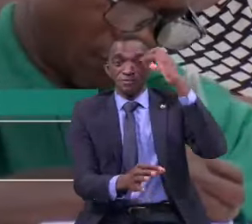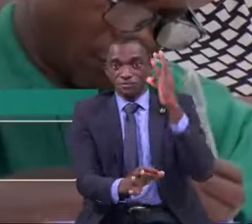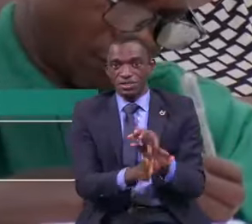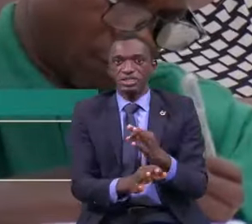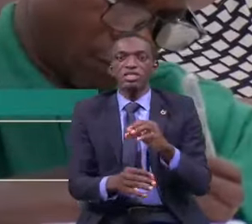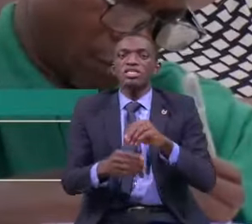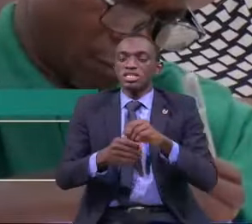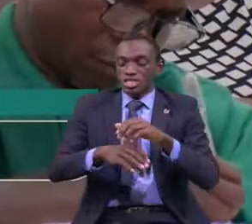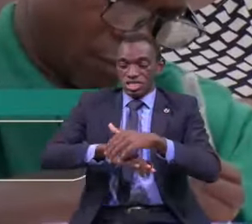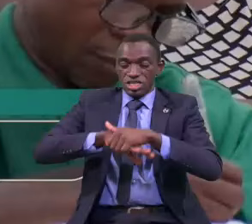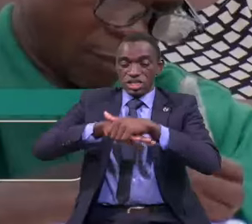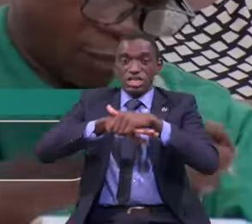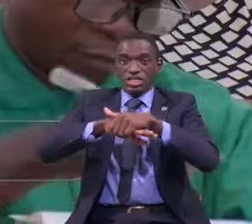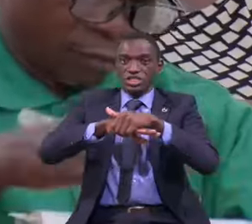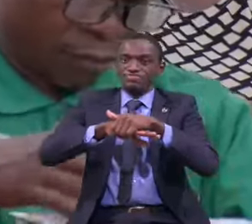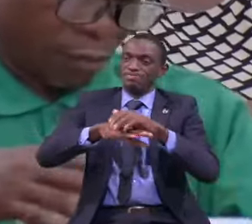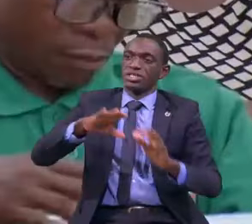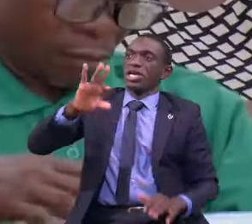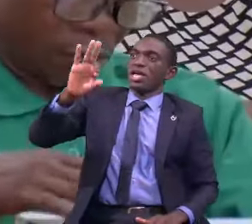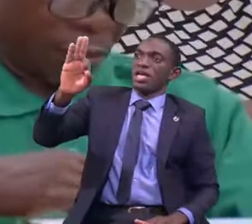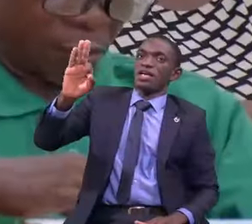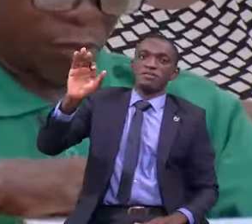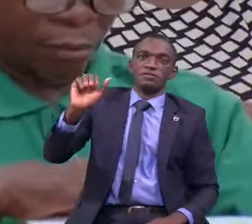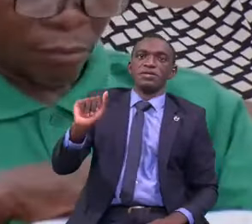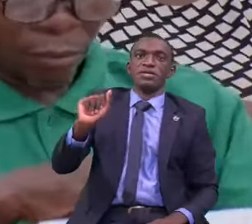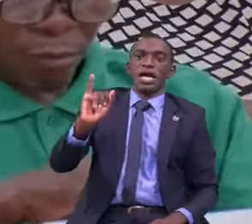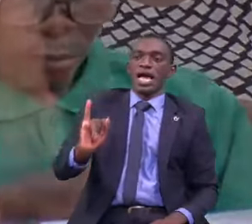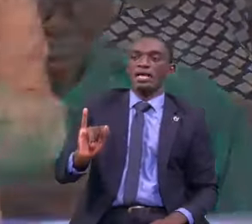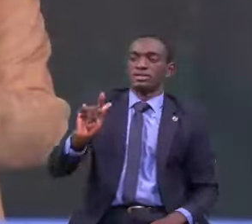English, F A I T H.